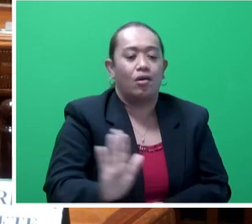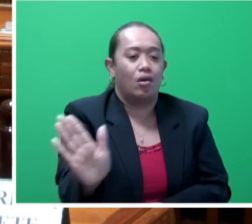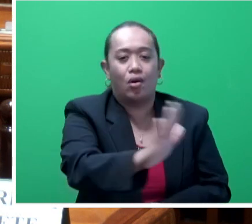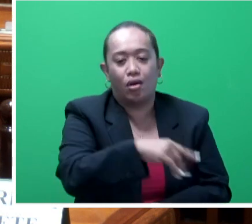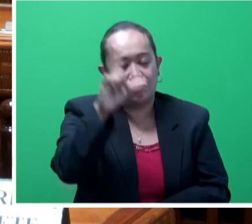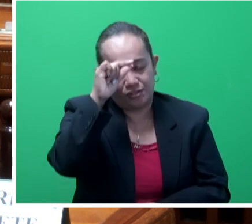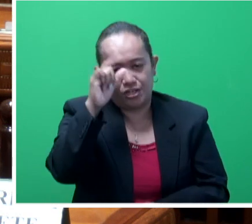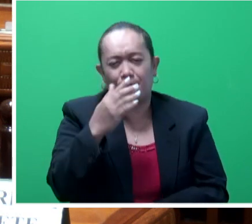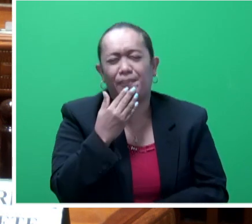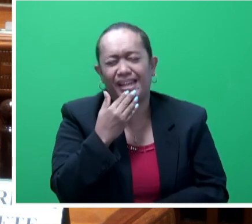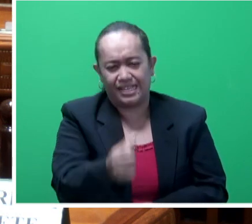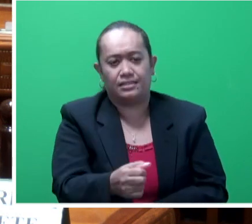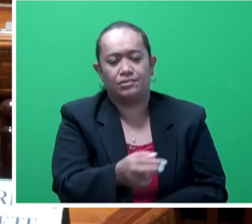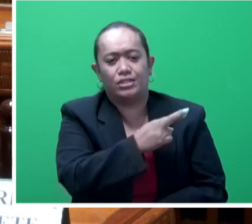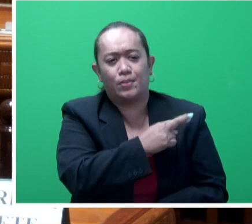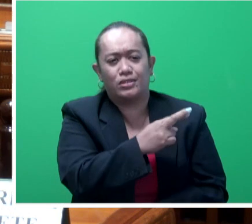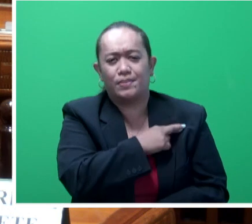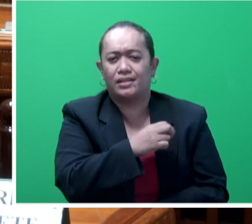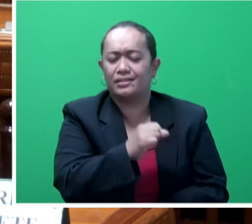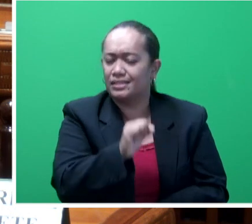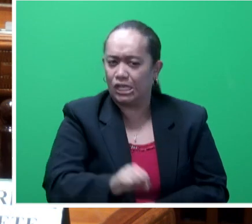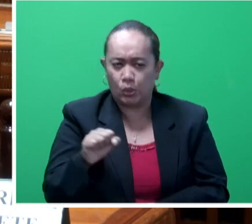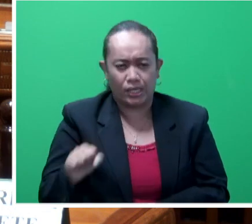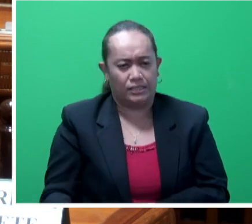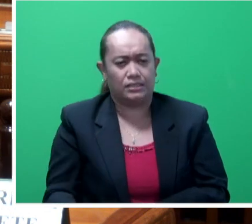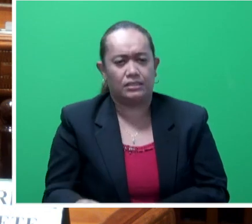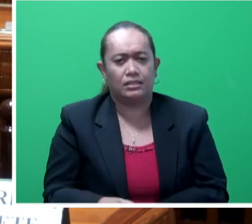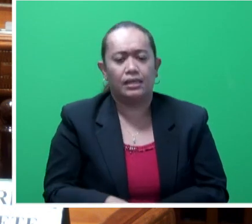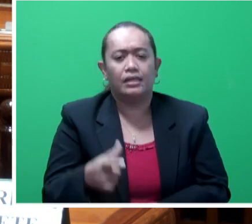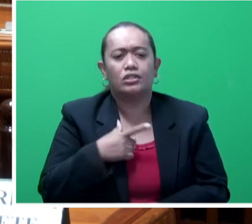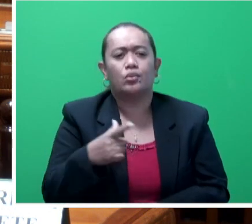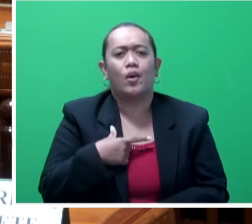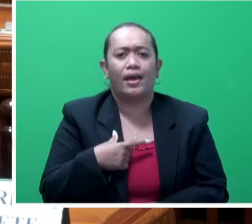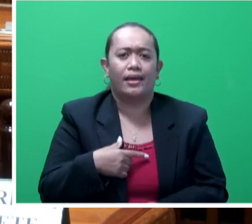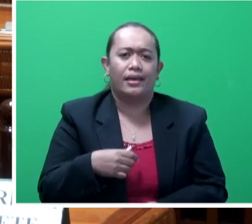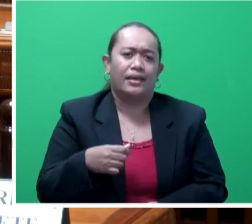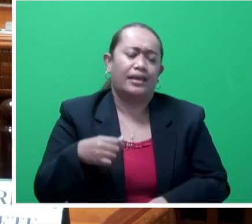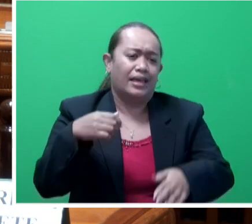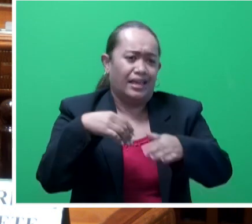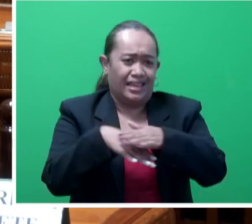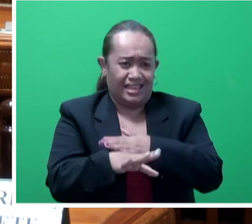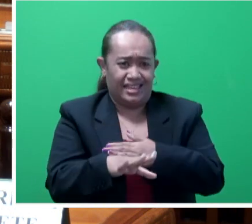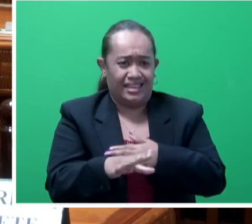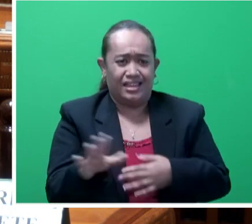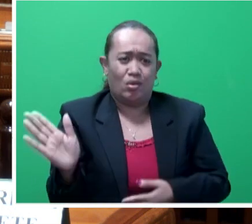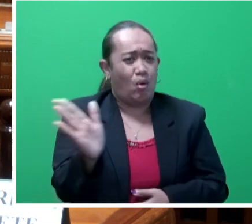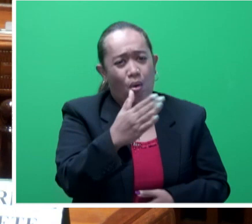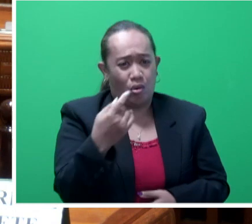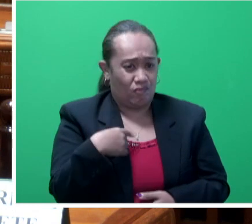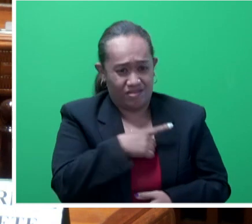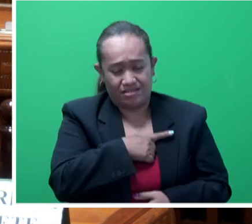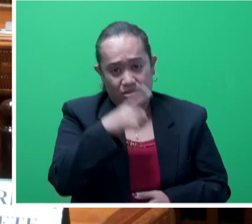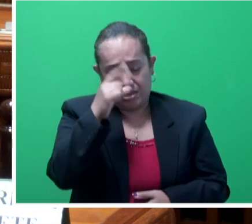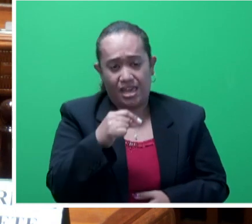very, very seriously, and particularly in ensuring that these can